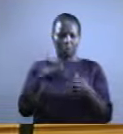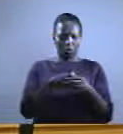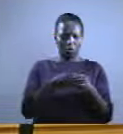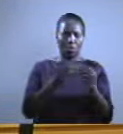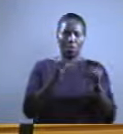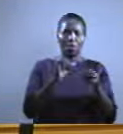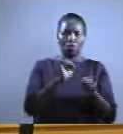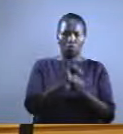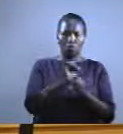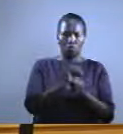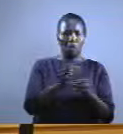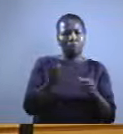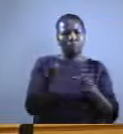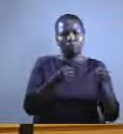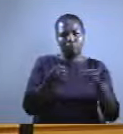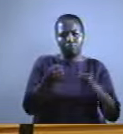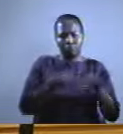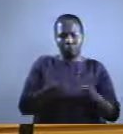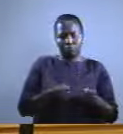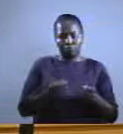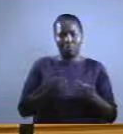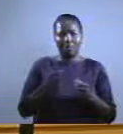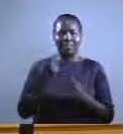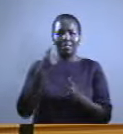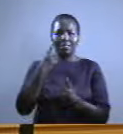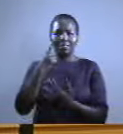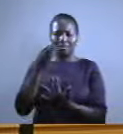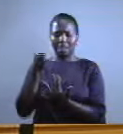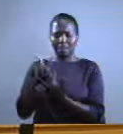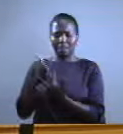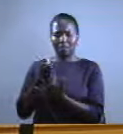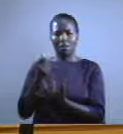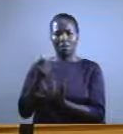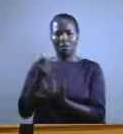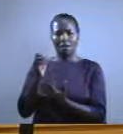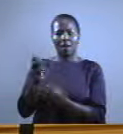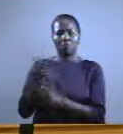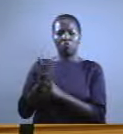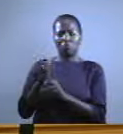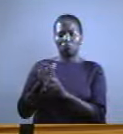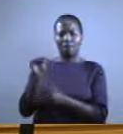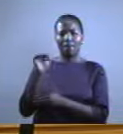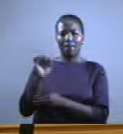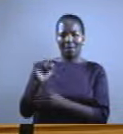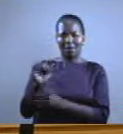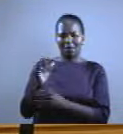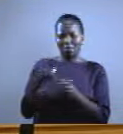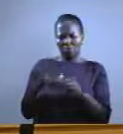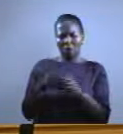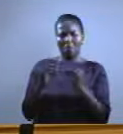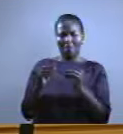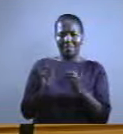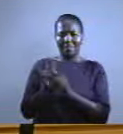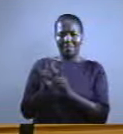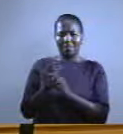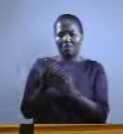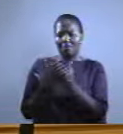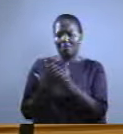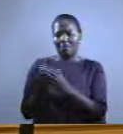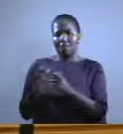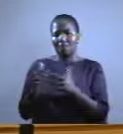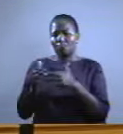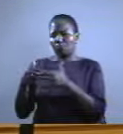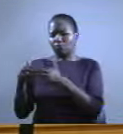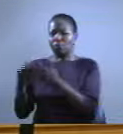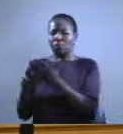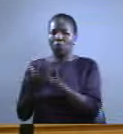to create jobs, easier access to capital for small businesses, and new entrants into our economy,